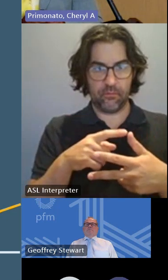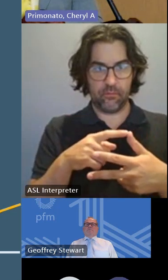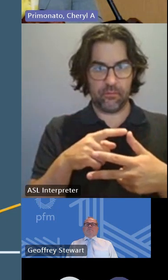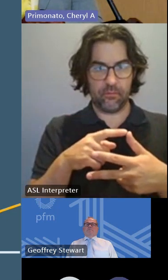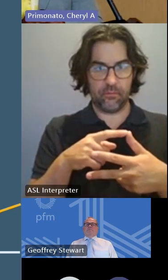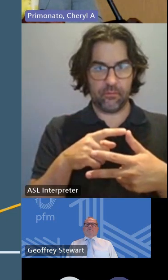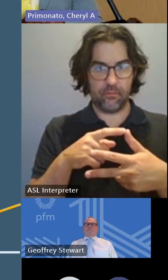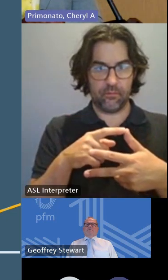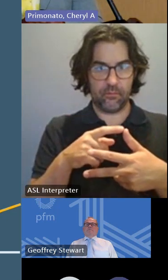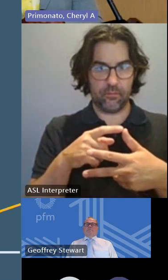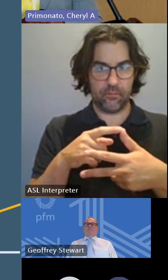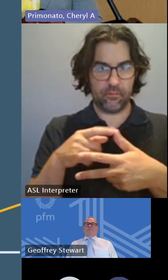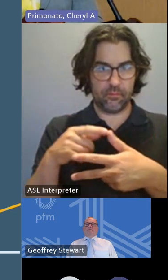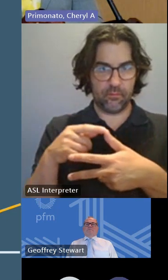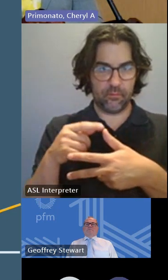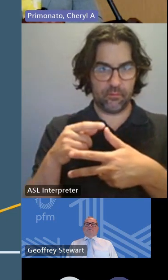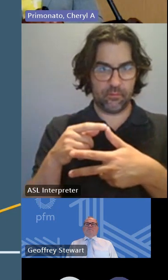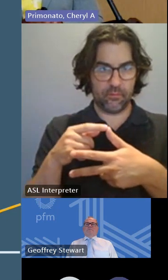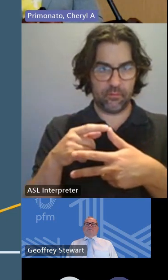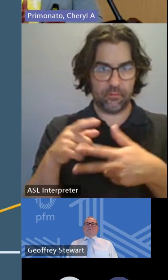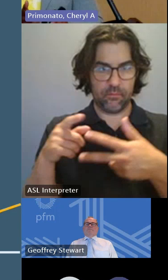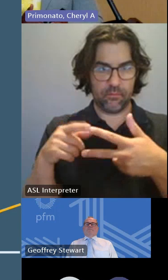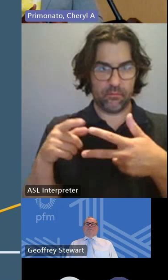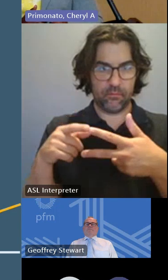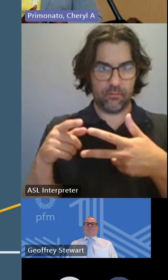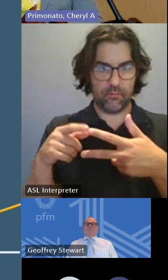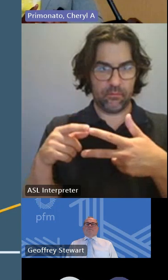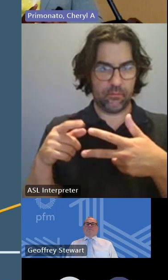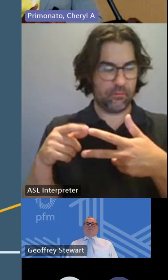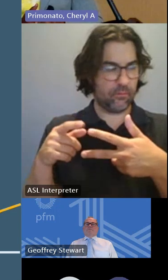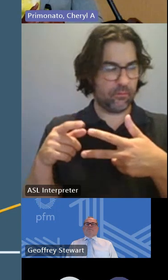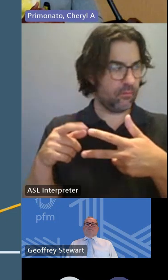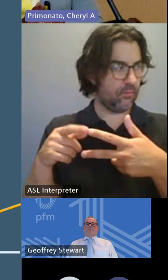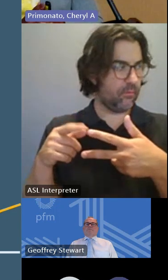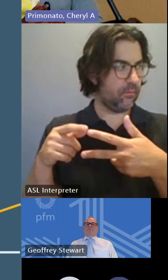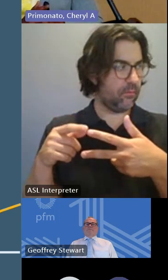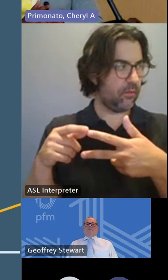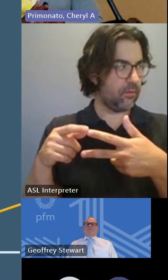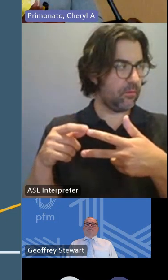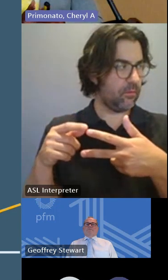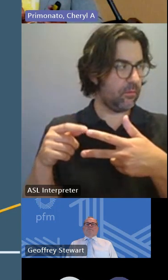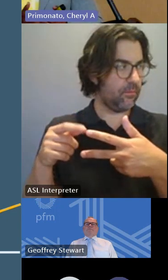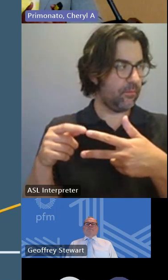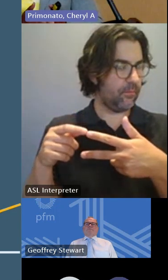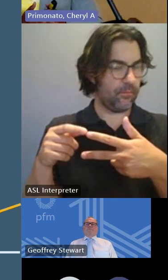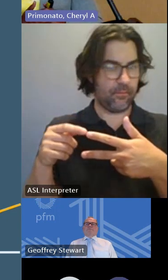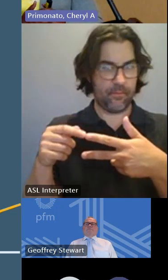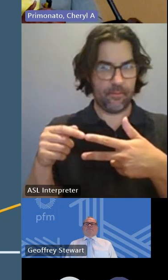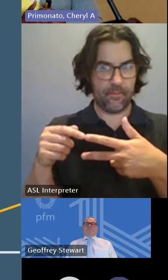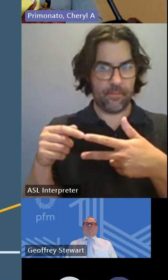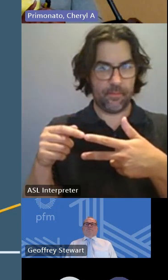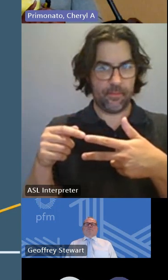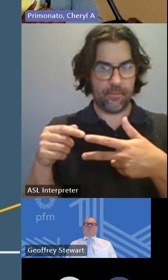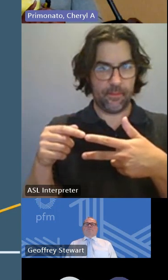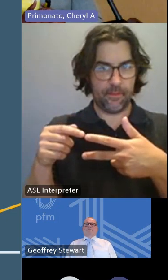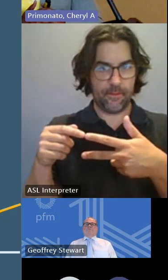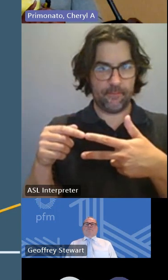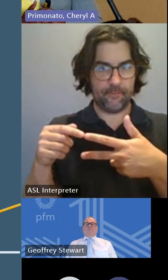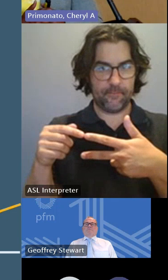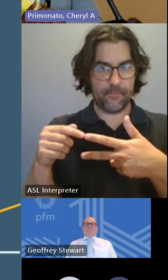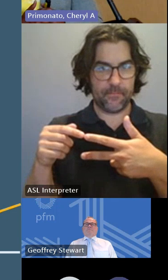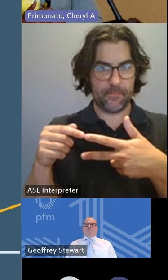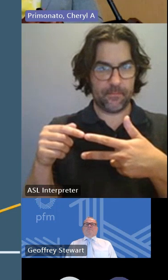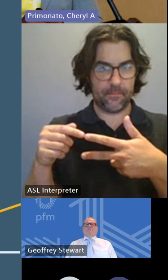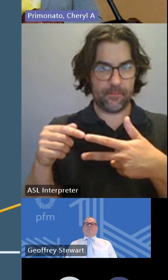will be secured by a state and a local source, and the motor vehicle sales tax bonds, which are part of the asset improvement programs, and that's a